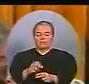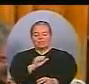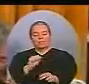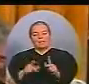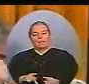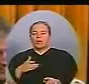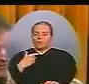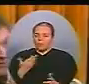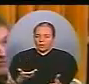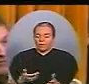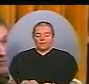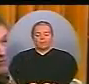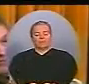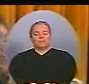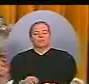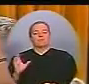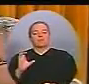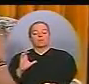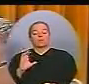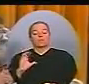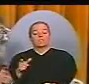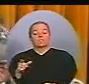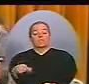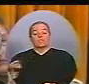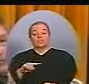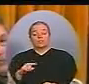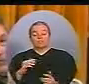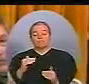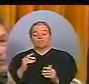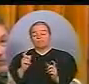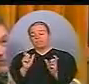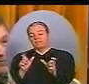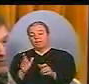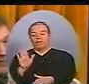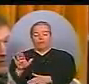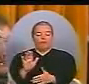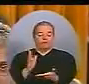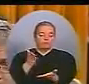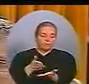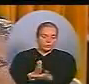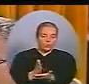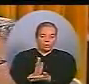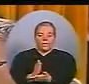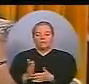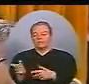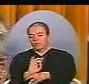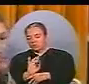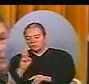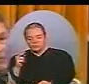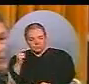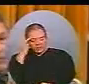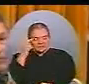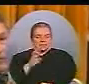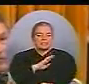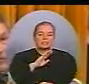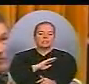worst political spending scandal in memory. They refuse to tell us how many are being investigated. They refuse to tell how much money is being paid back and why the Senate are